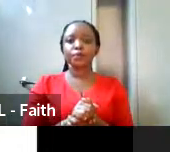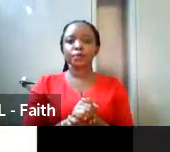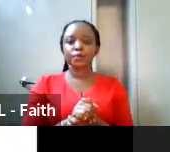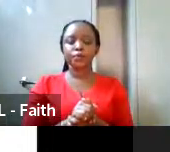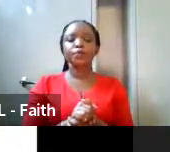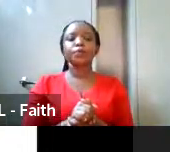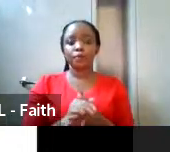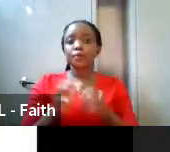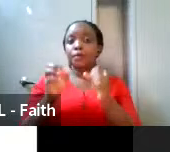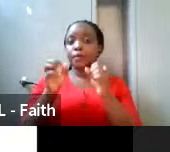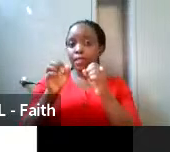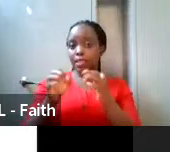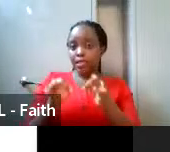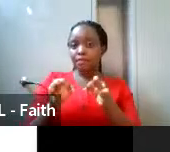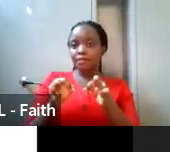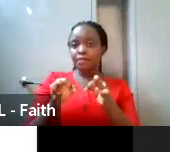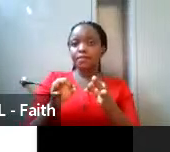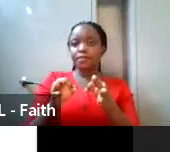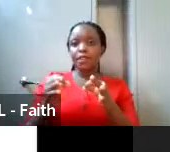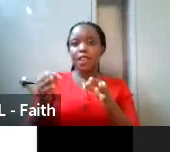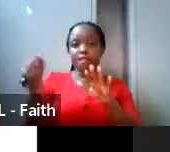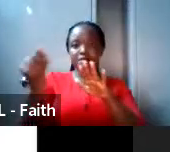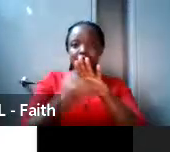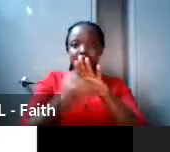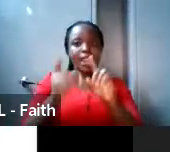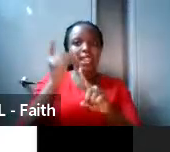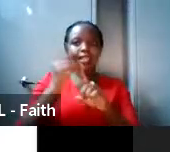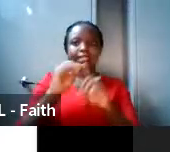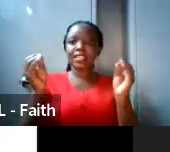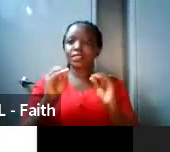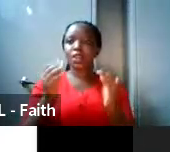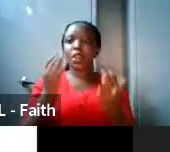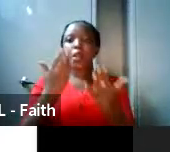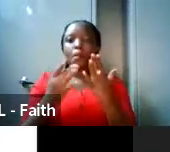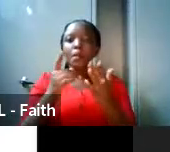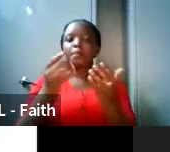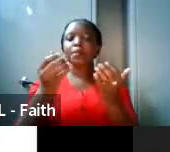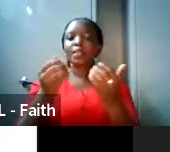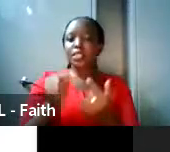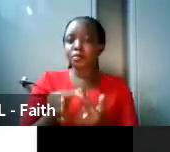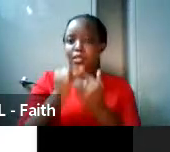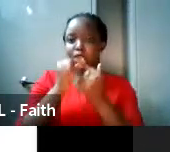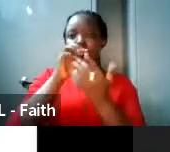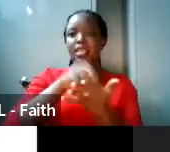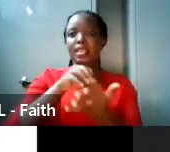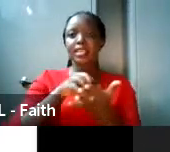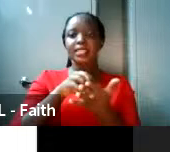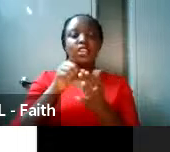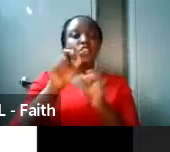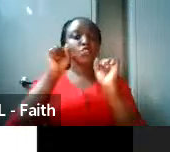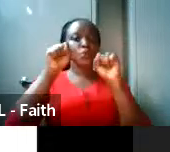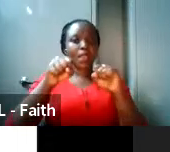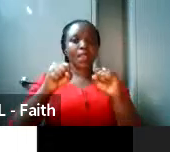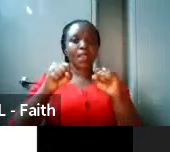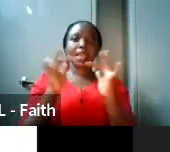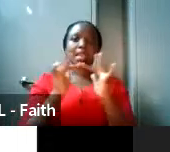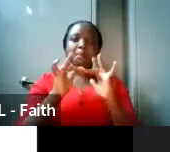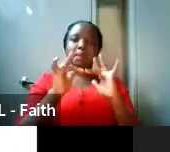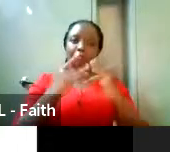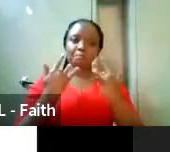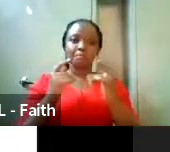If your pre-populated return has no data, maybe that's a unique case. You can just email us on team